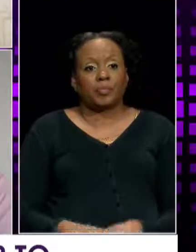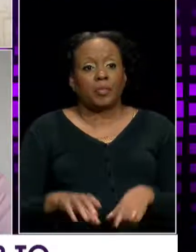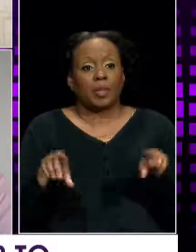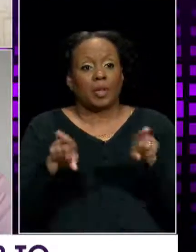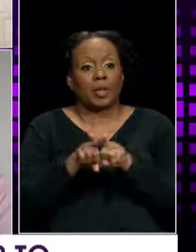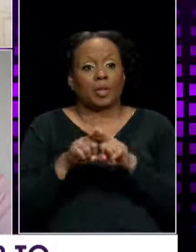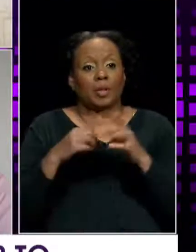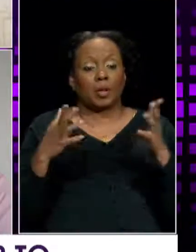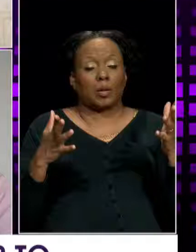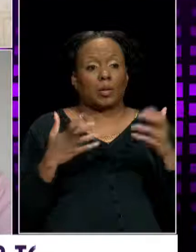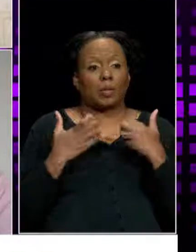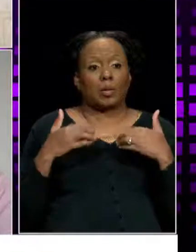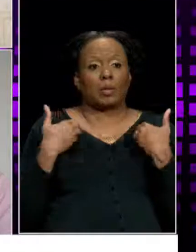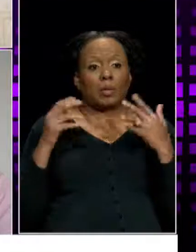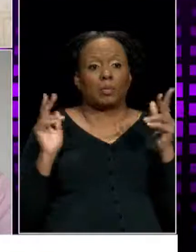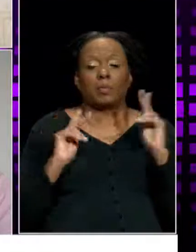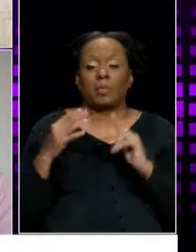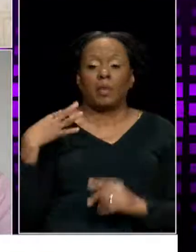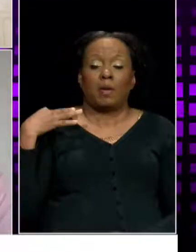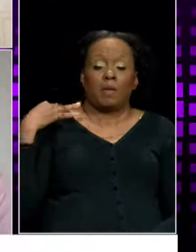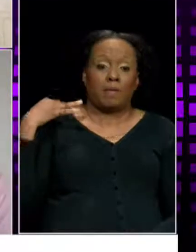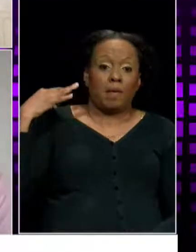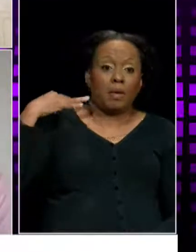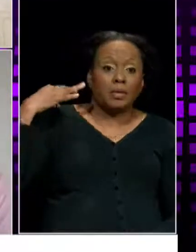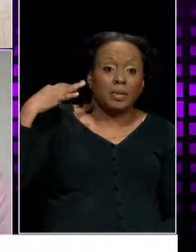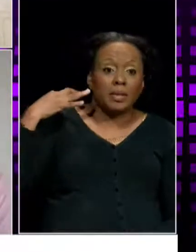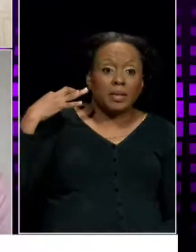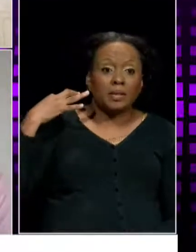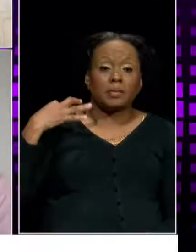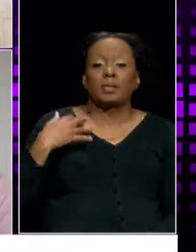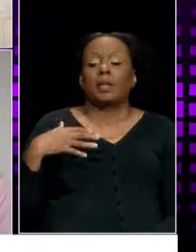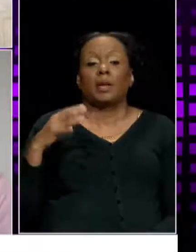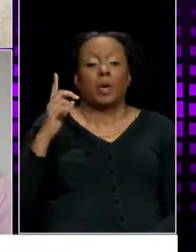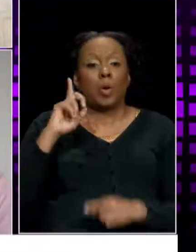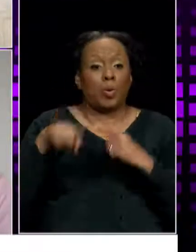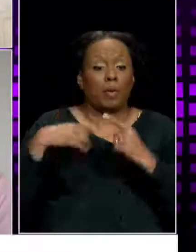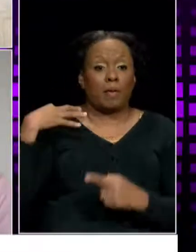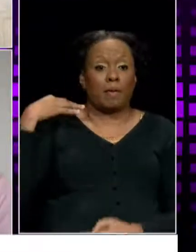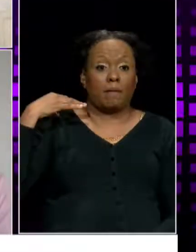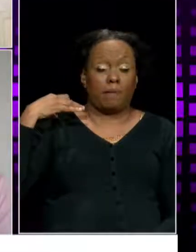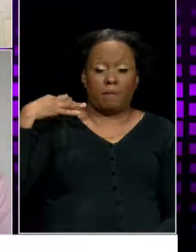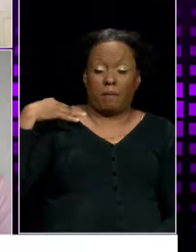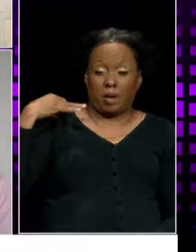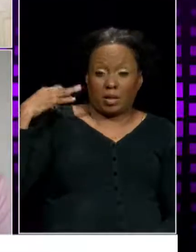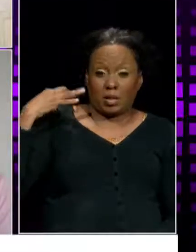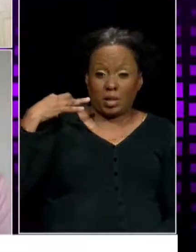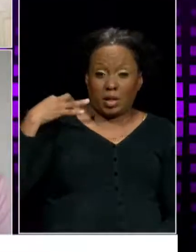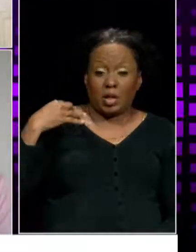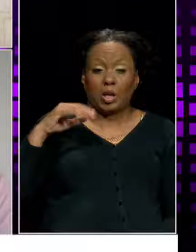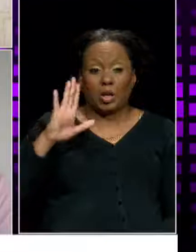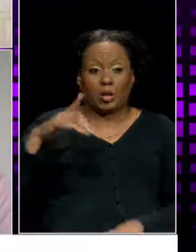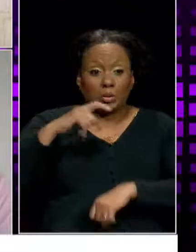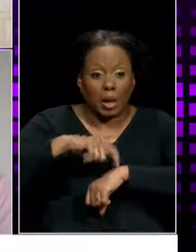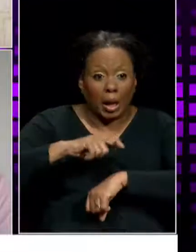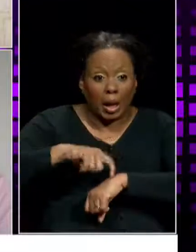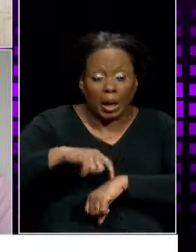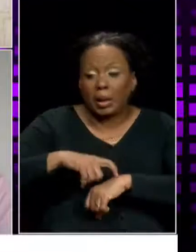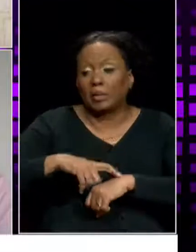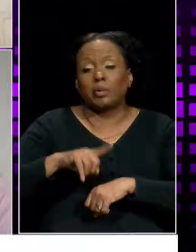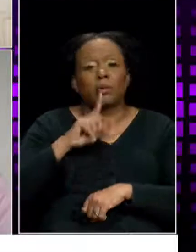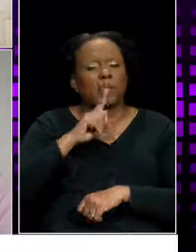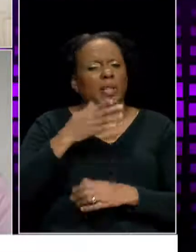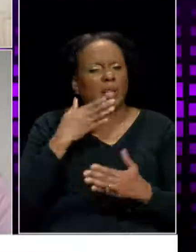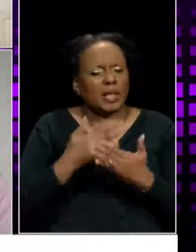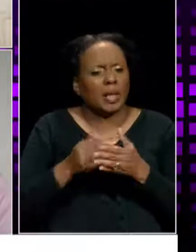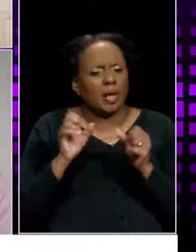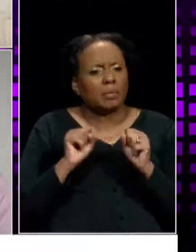to see, volunteering as another way to gain some type of job experience or even experience in the work field. That